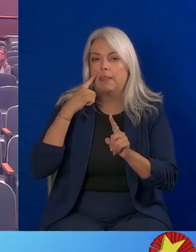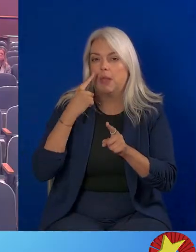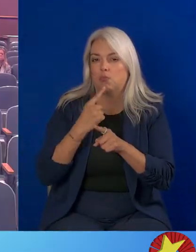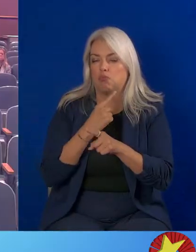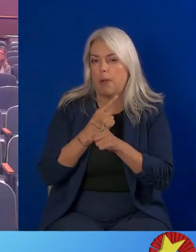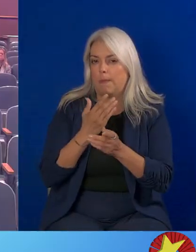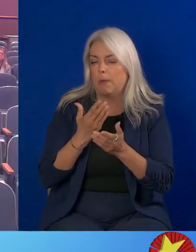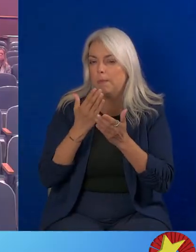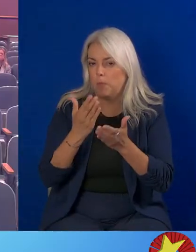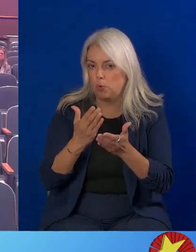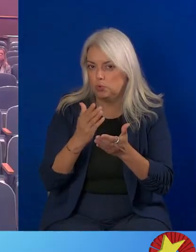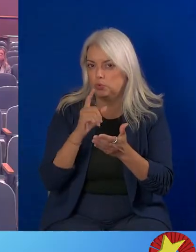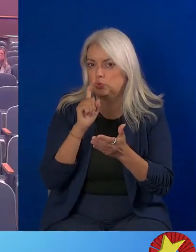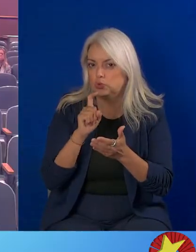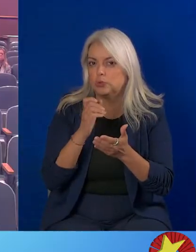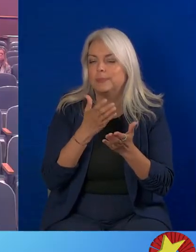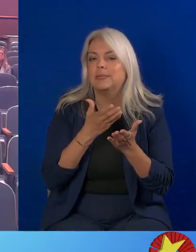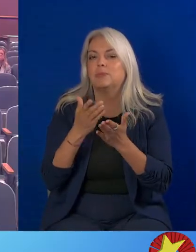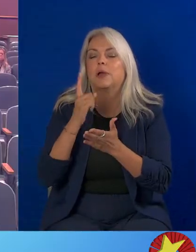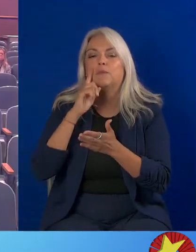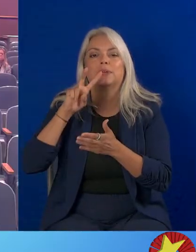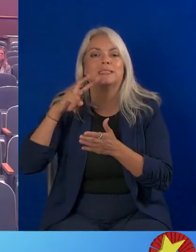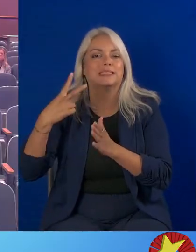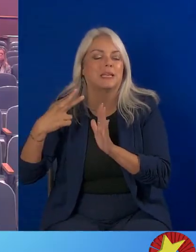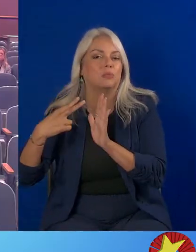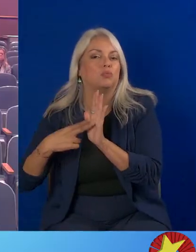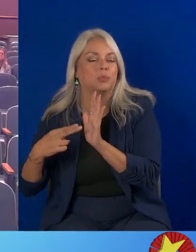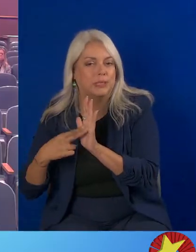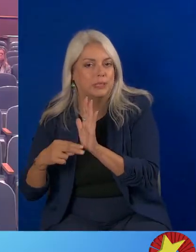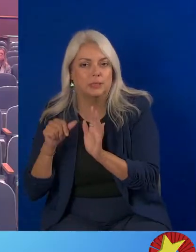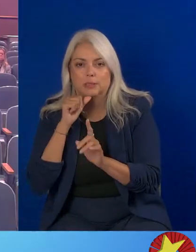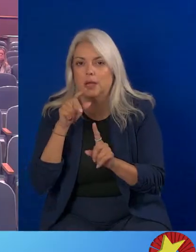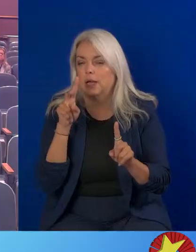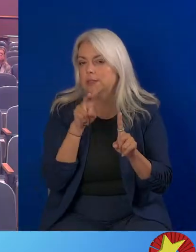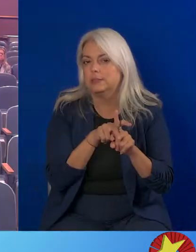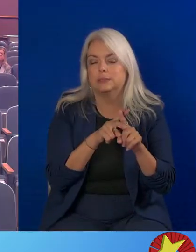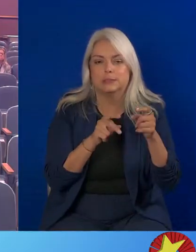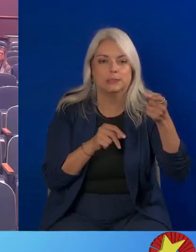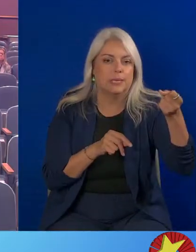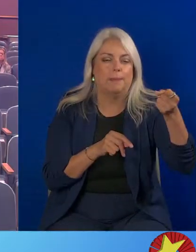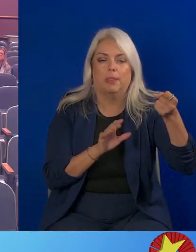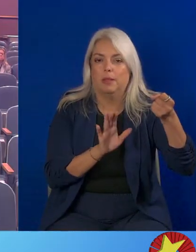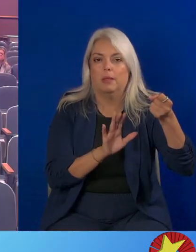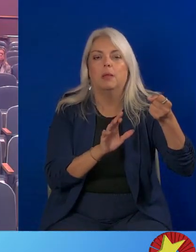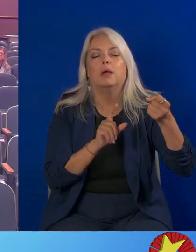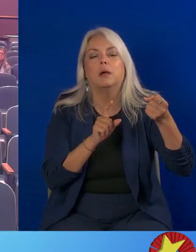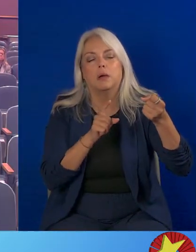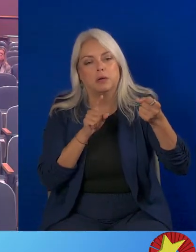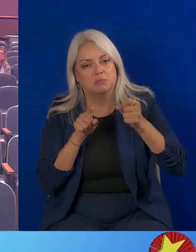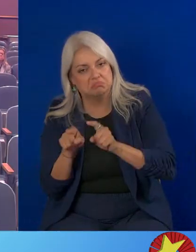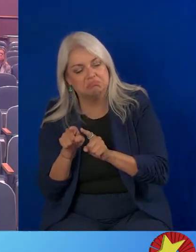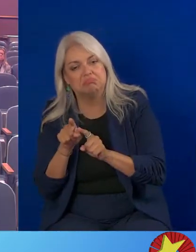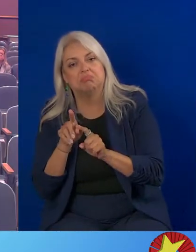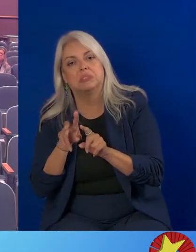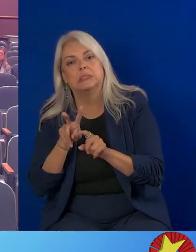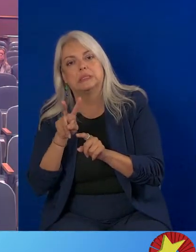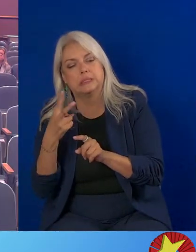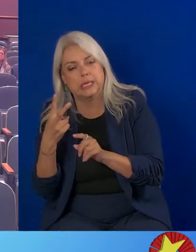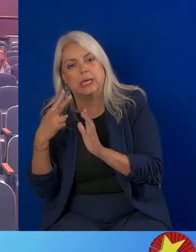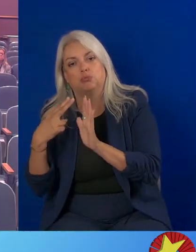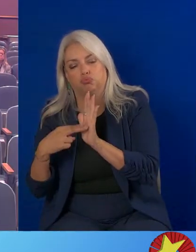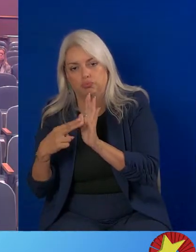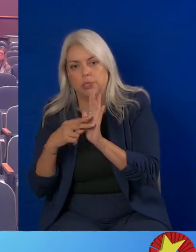be brought back for a second read in November, and specify that.